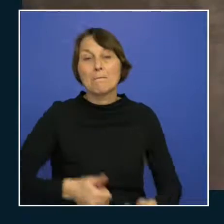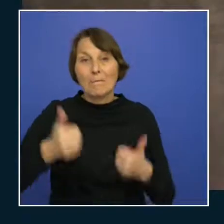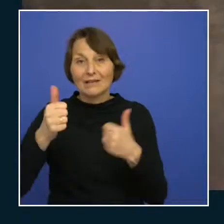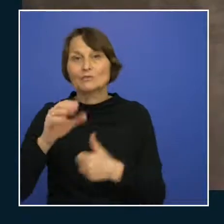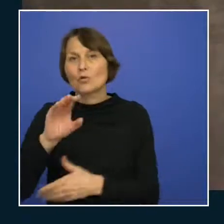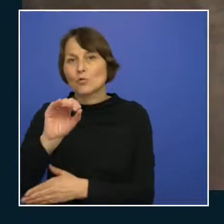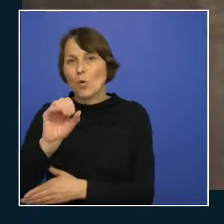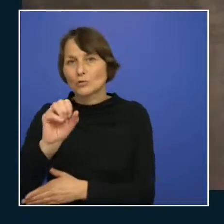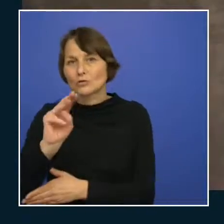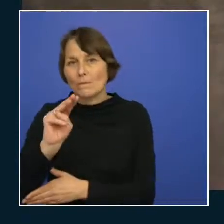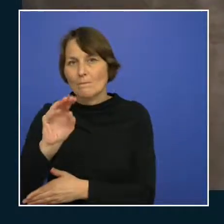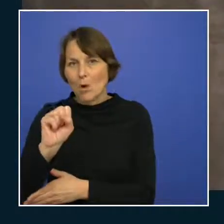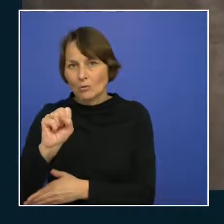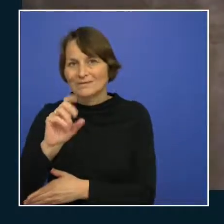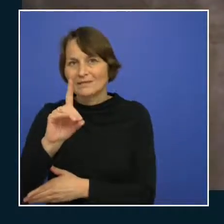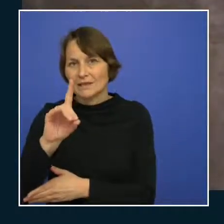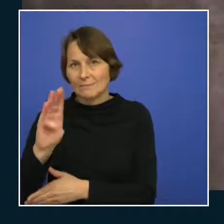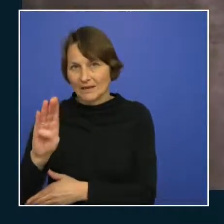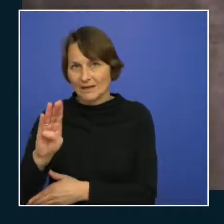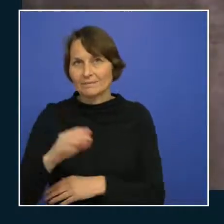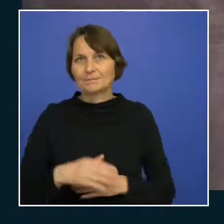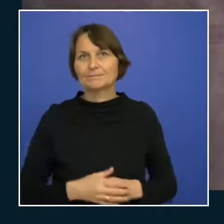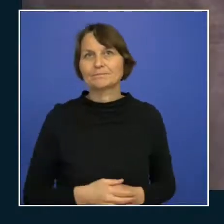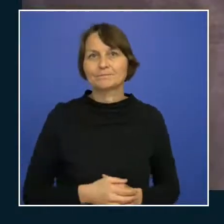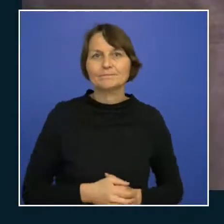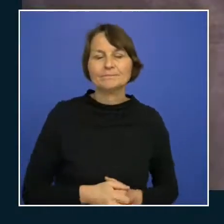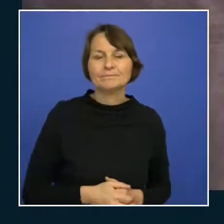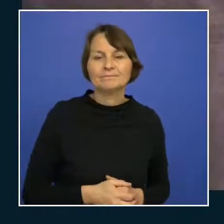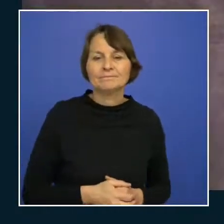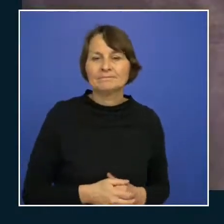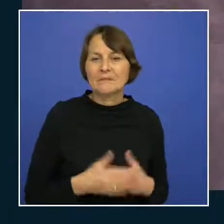I don't know if